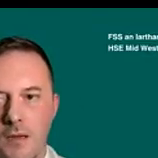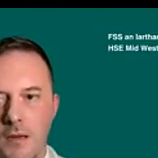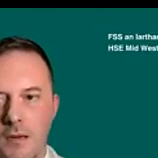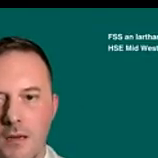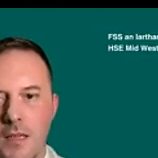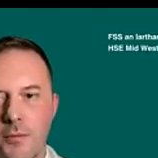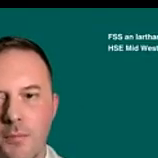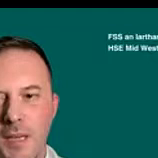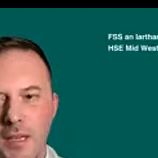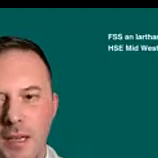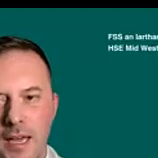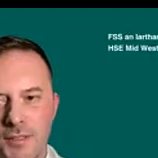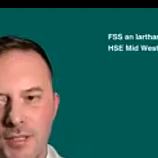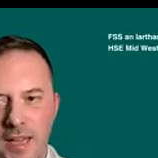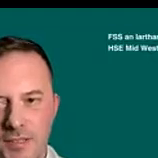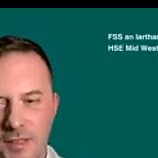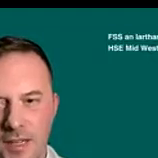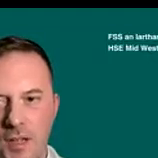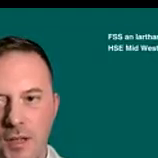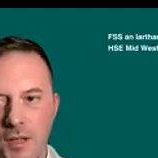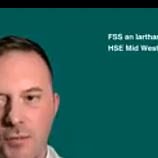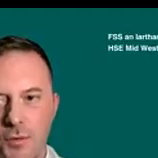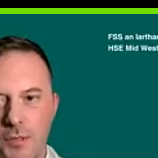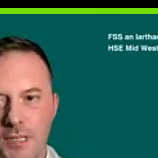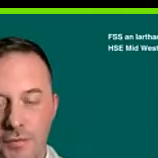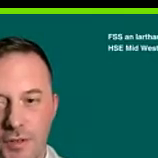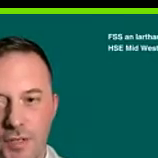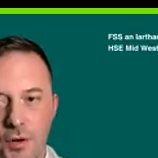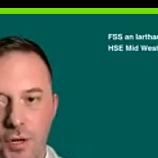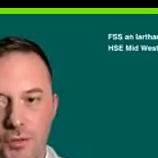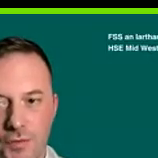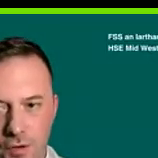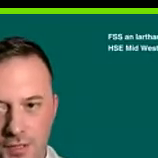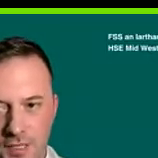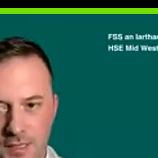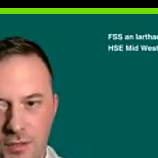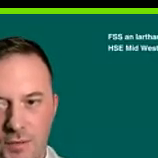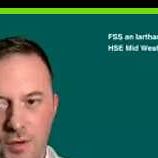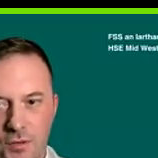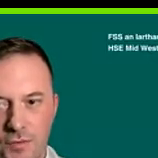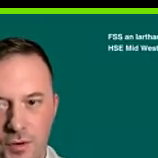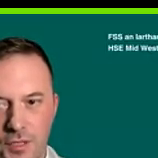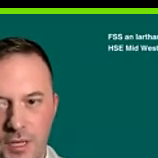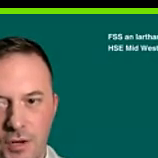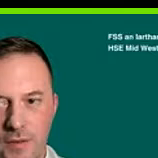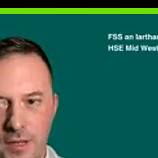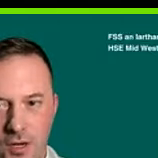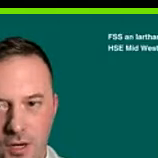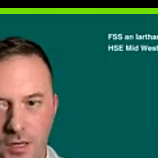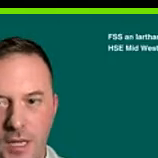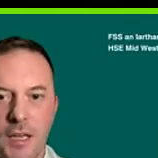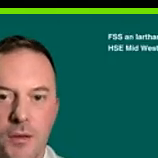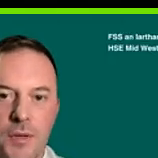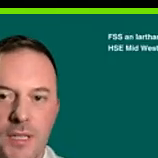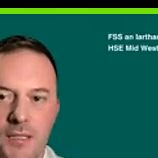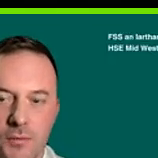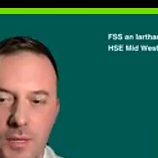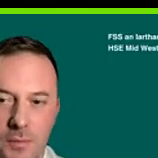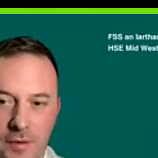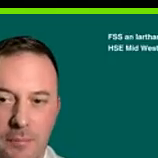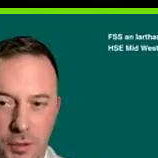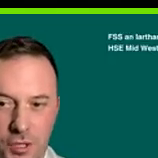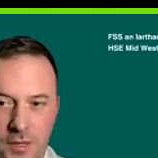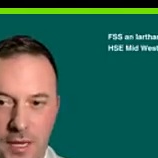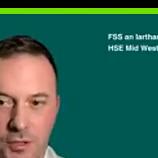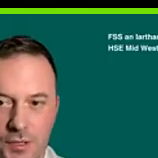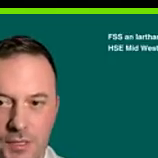you. And I would maybe add to that the rules are different if you're under 40. So if you're under 40 and you're very young, we'd be